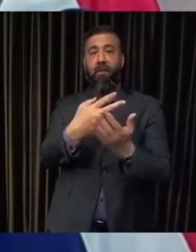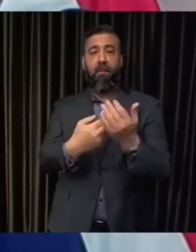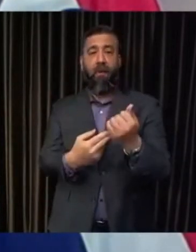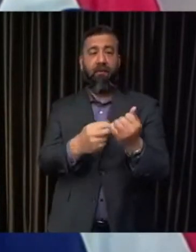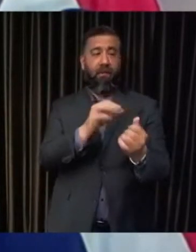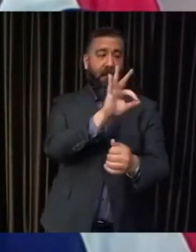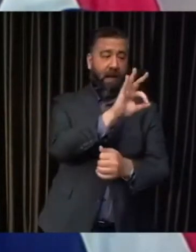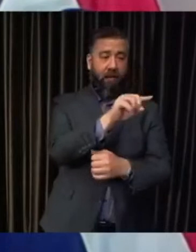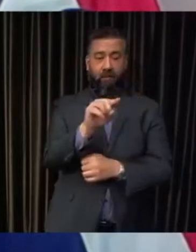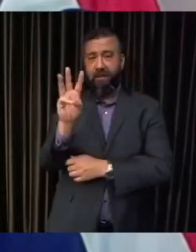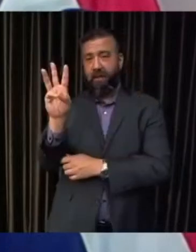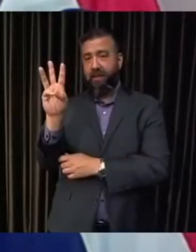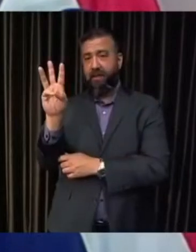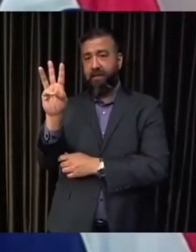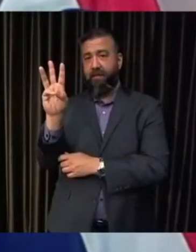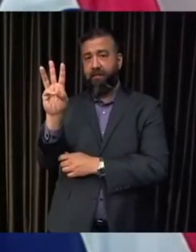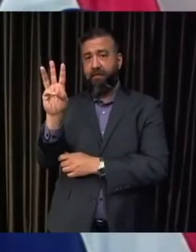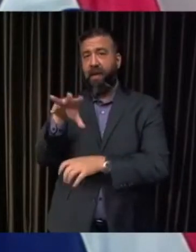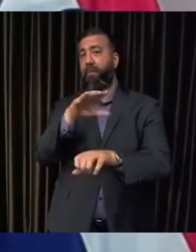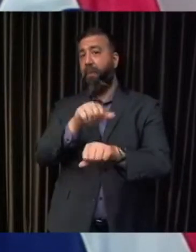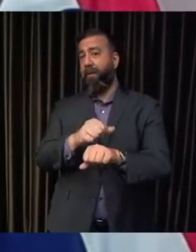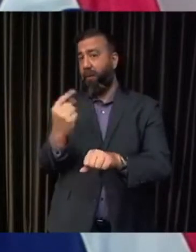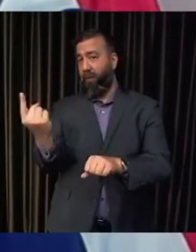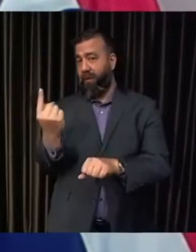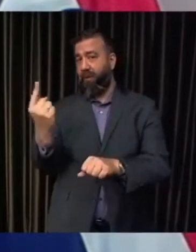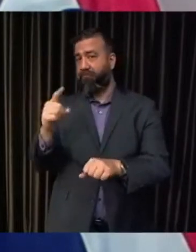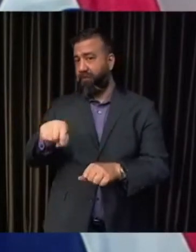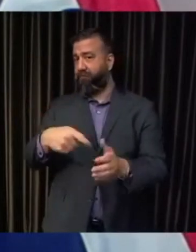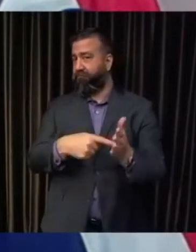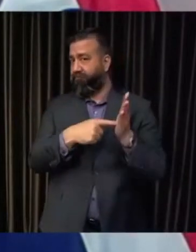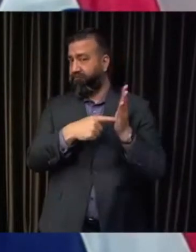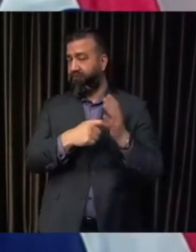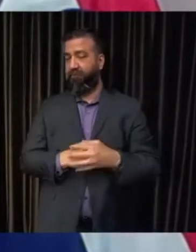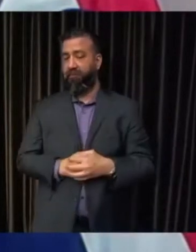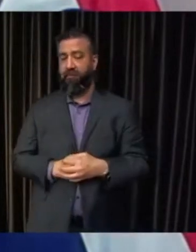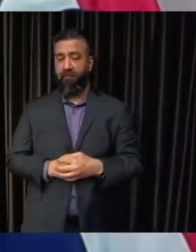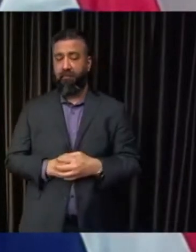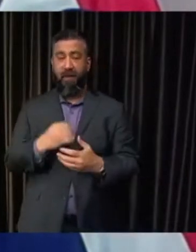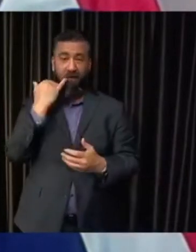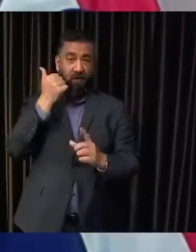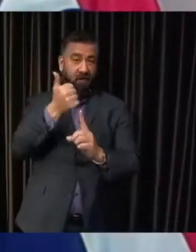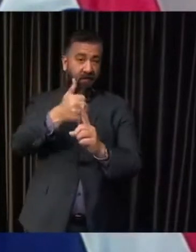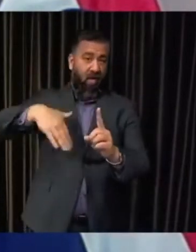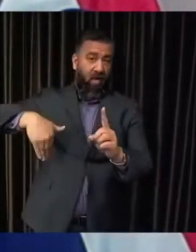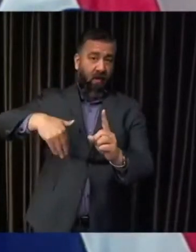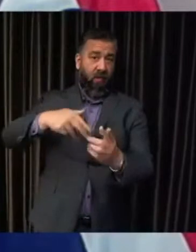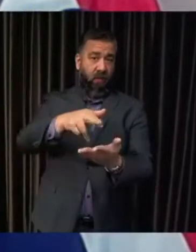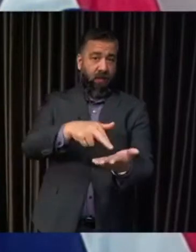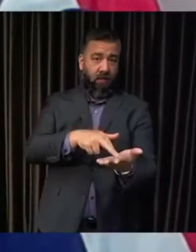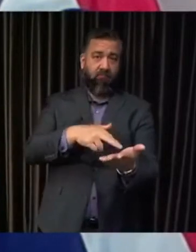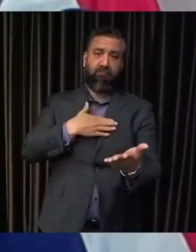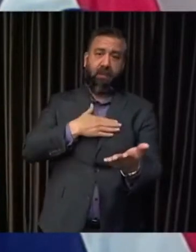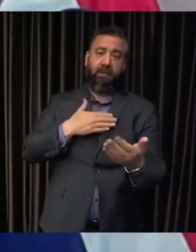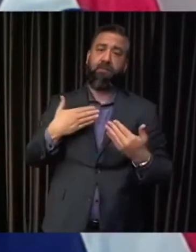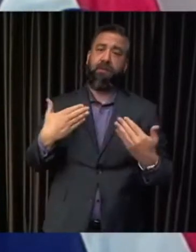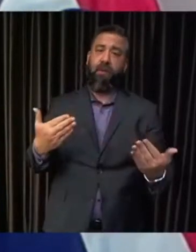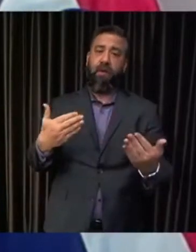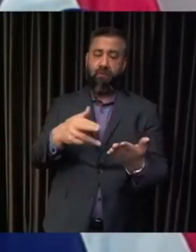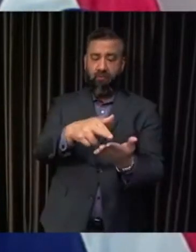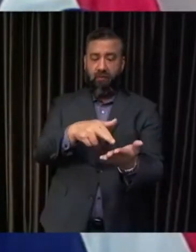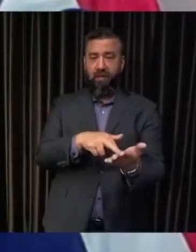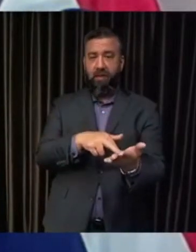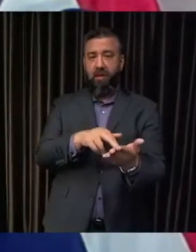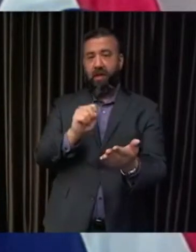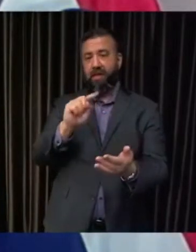9 a.m. to 6 p.m. and are appointment only. If you have not already, please register with the St. Louis County Department of Health